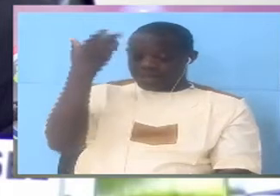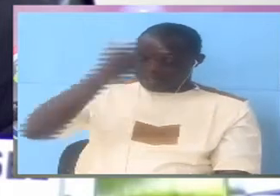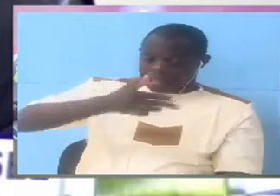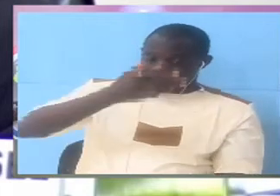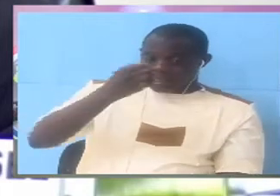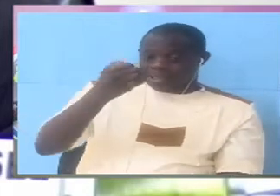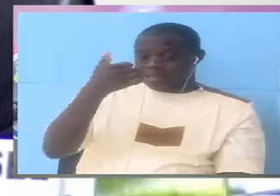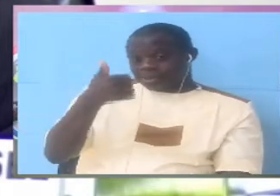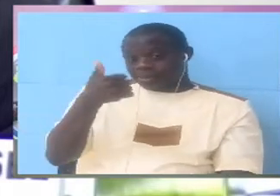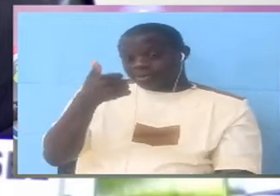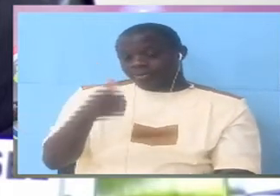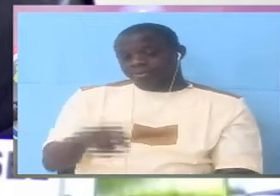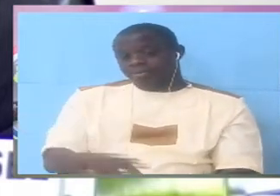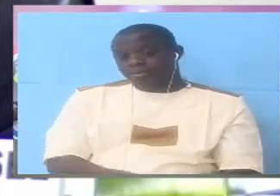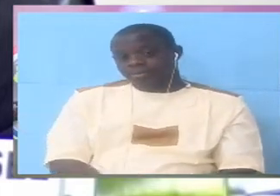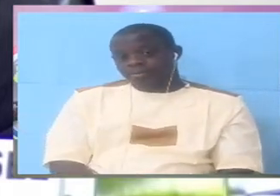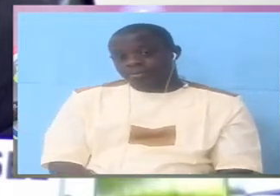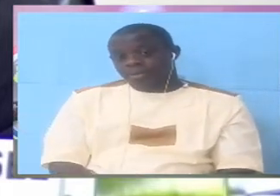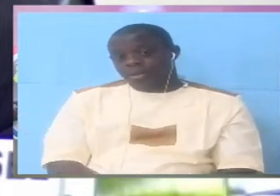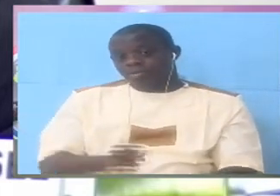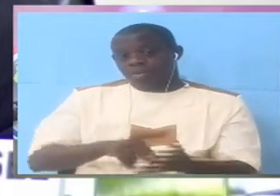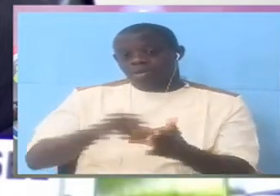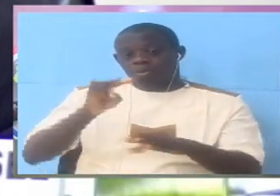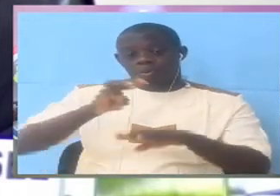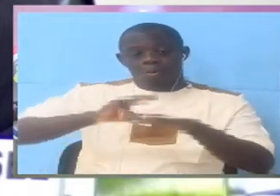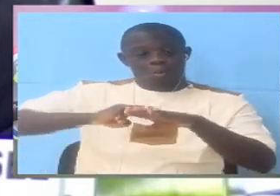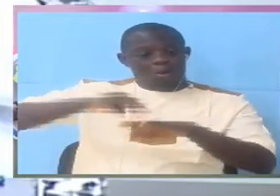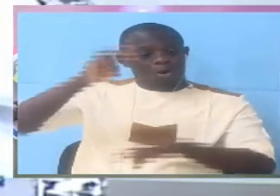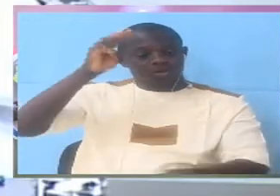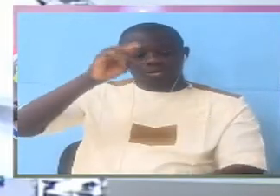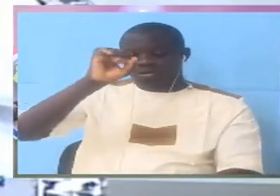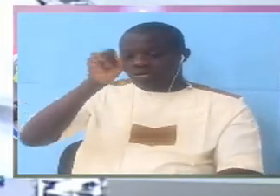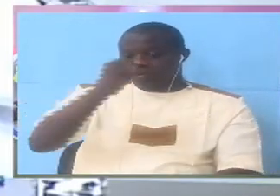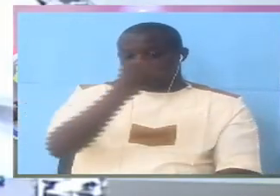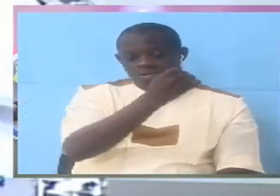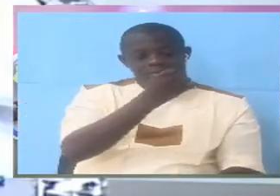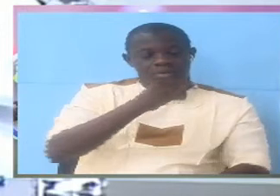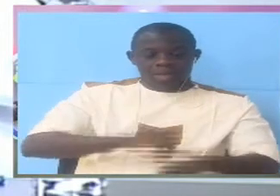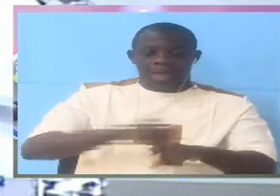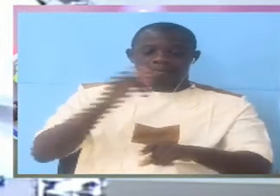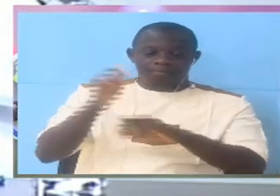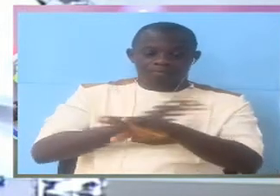1996, those are the most difficult periods.